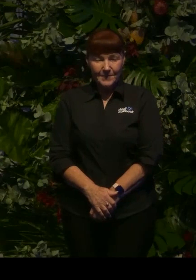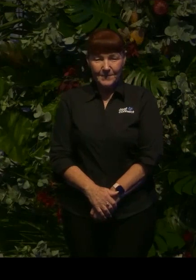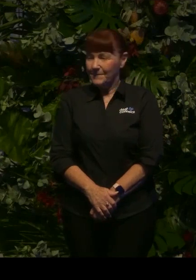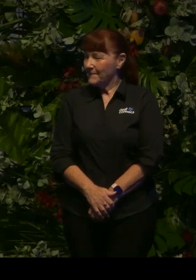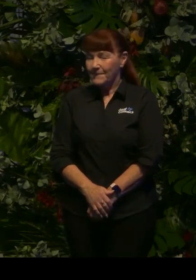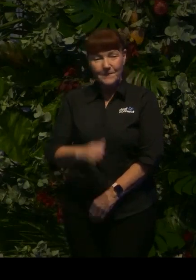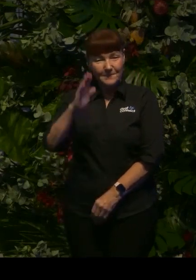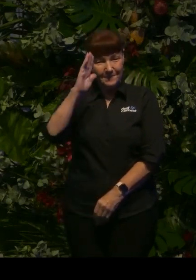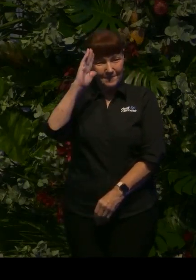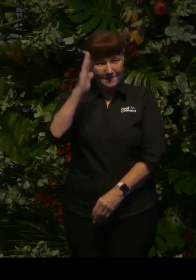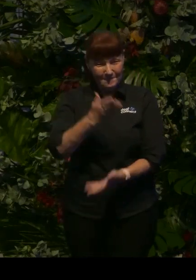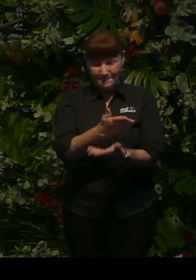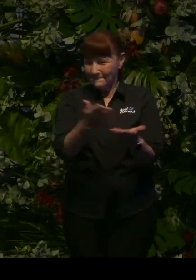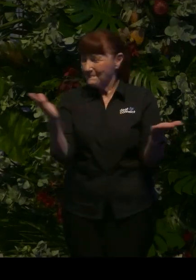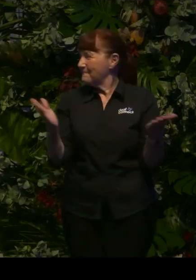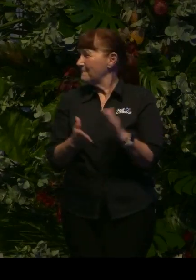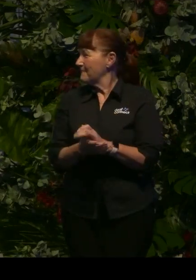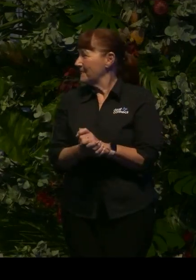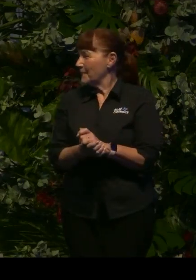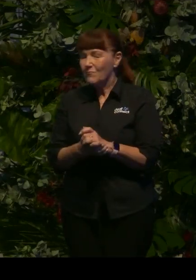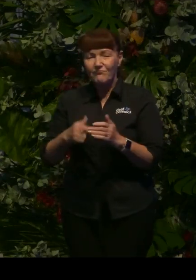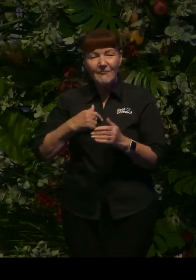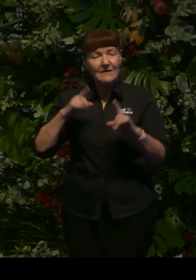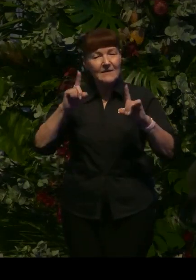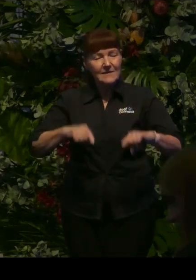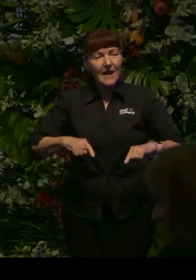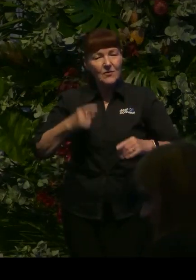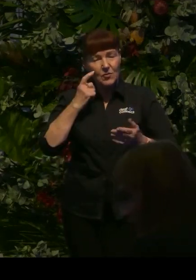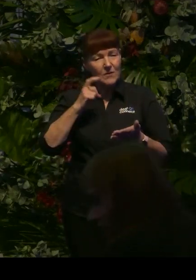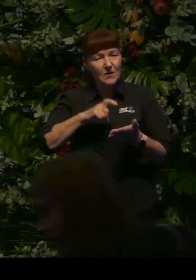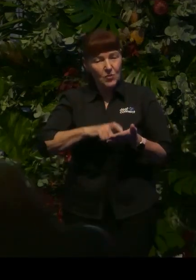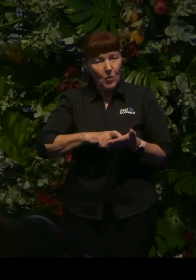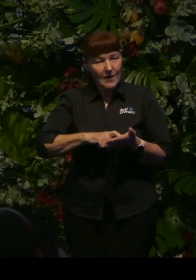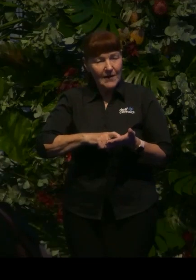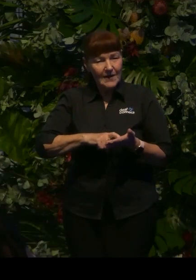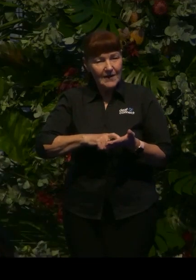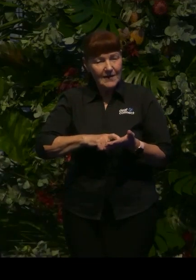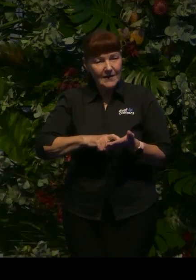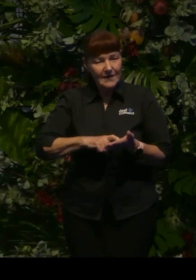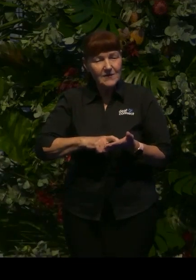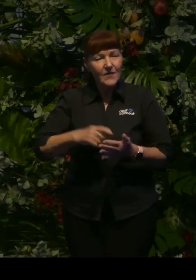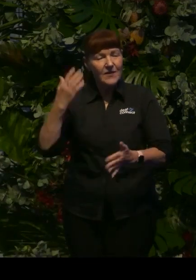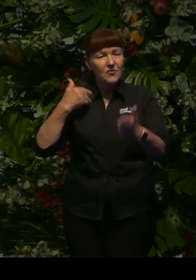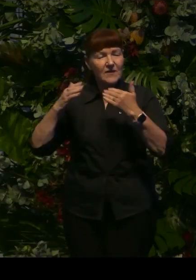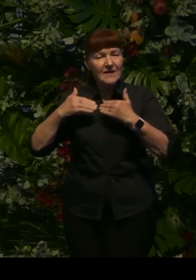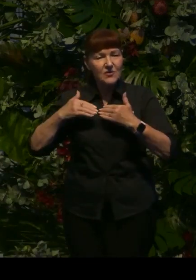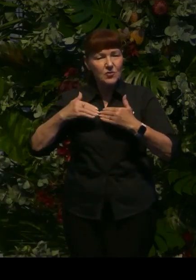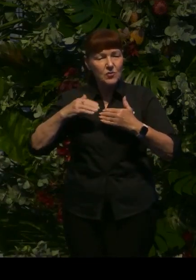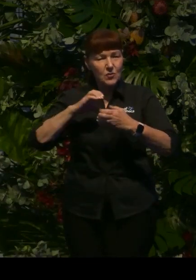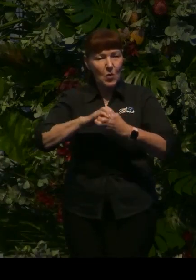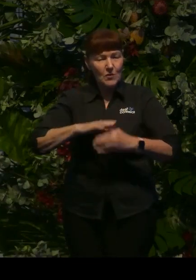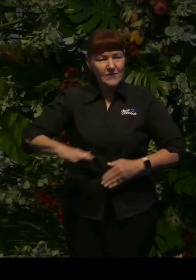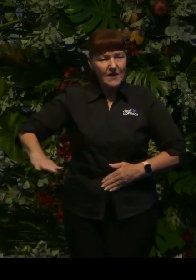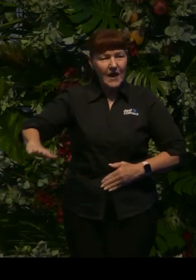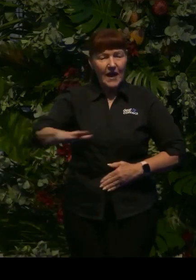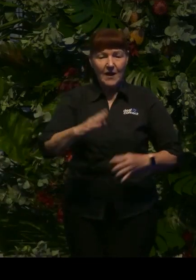Good day, everyone. I, too, would like to begin today by acknowledging the traditional custodians of the land on which we are gathering